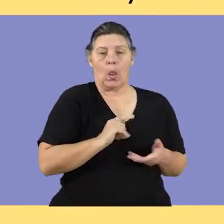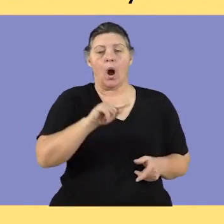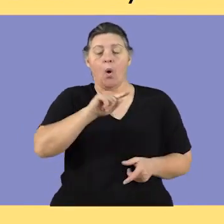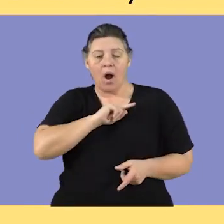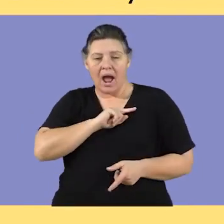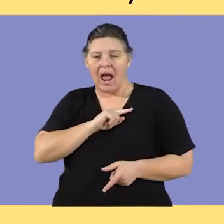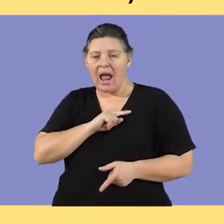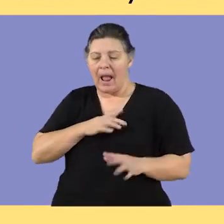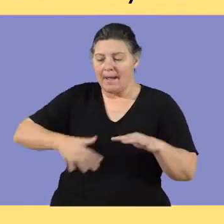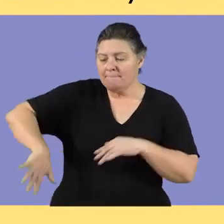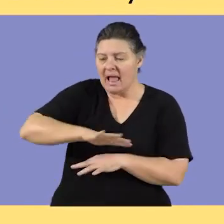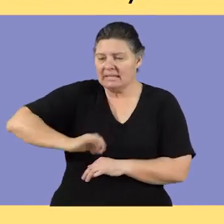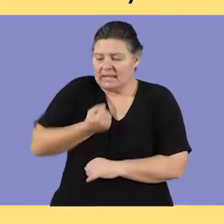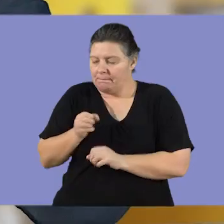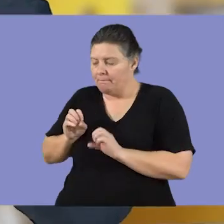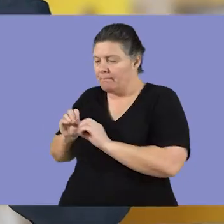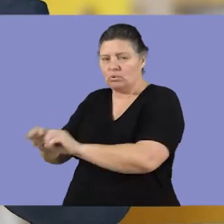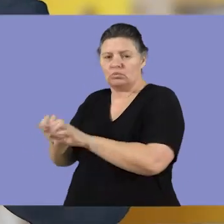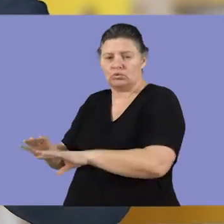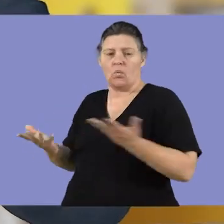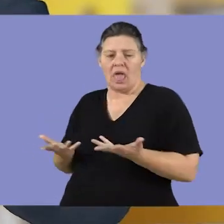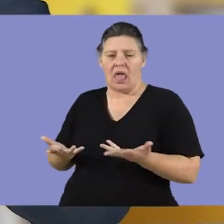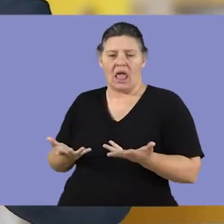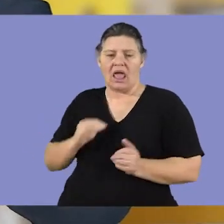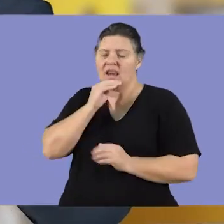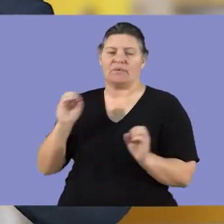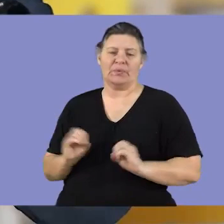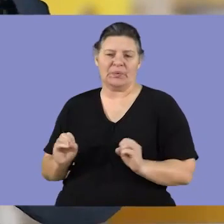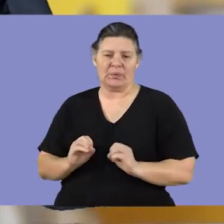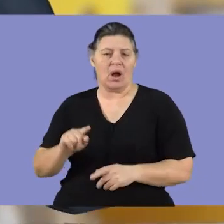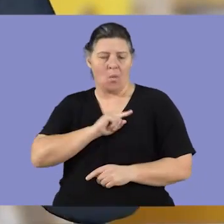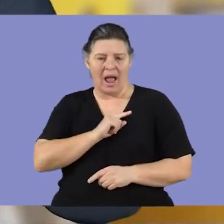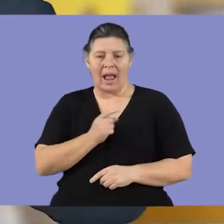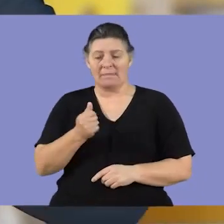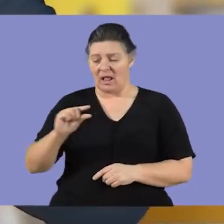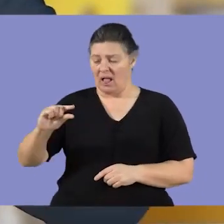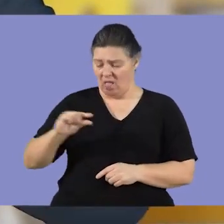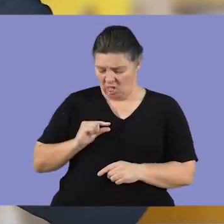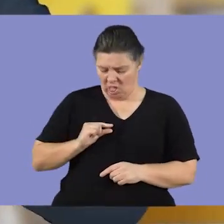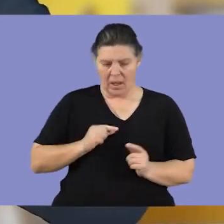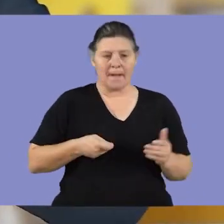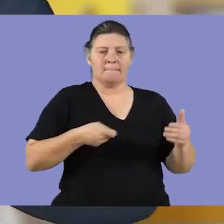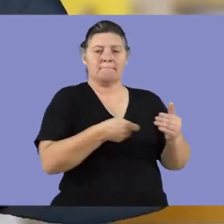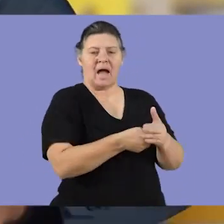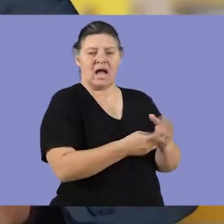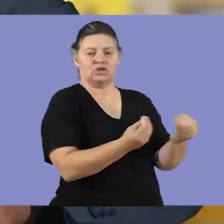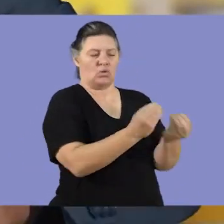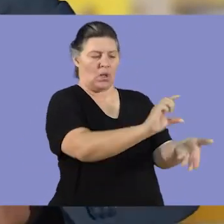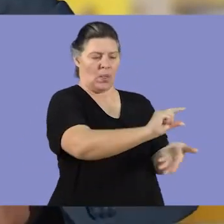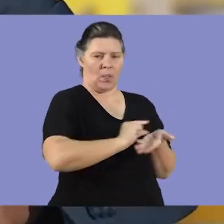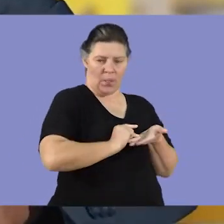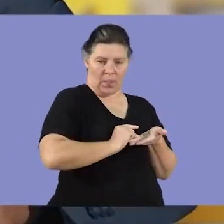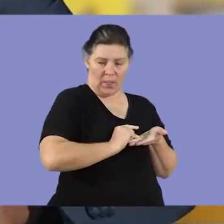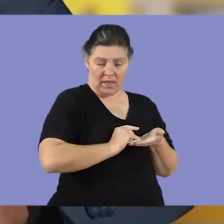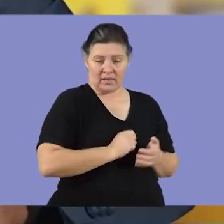mainly because they don't have a fixed place to keep the stock, but also because of their limited capital. So they keep